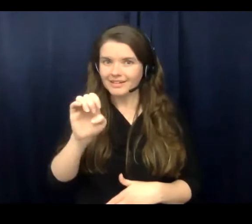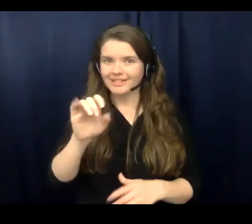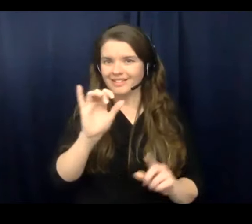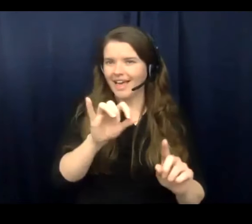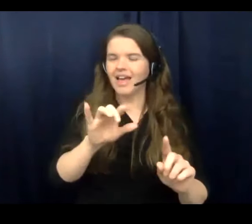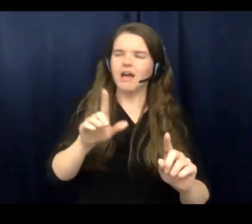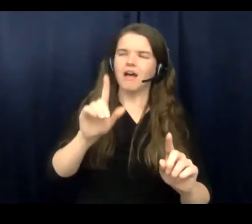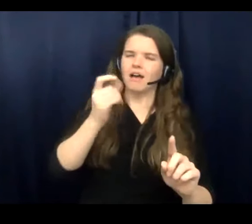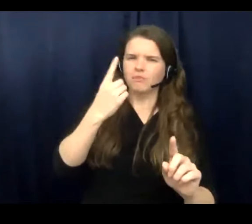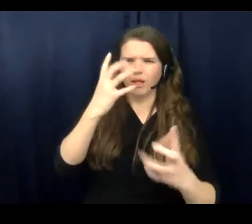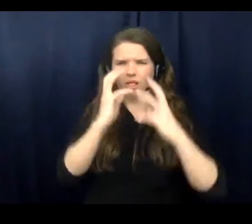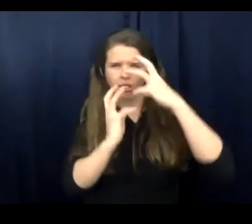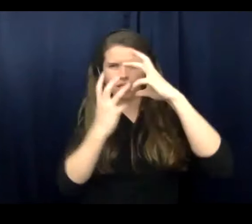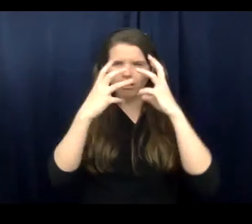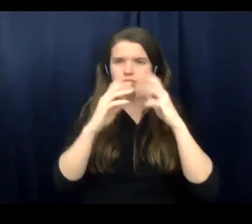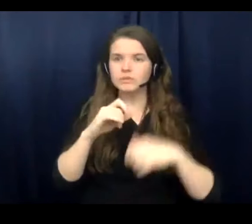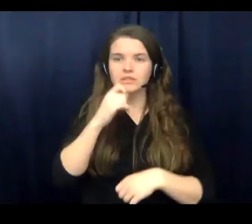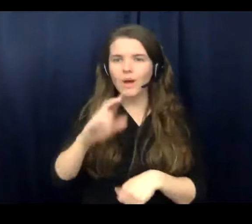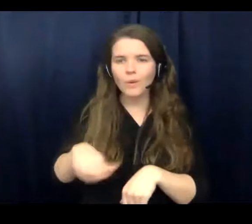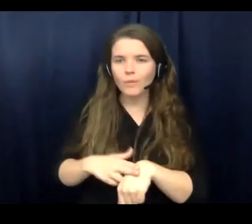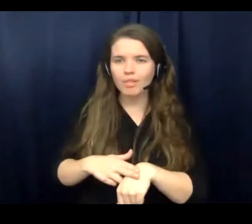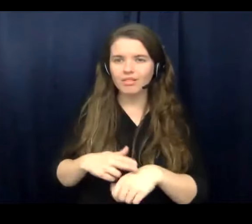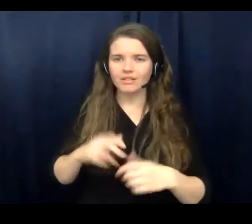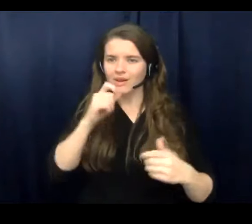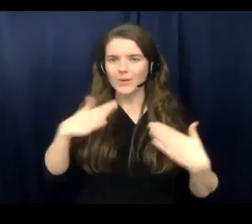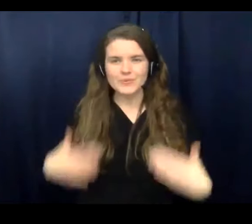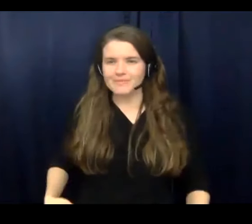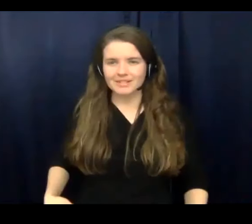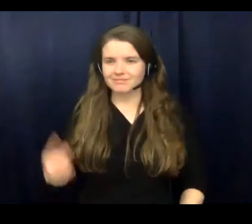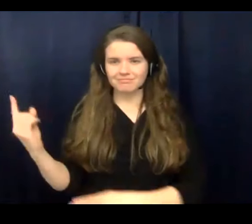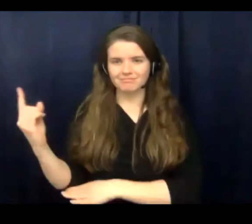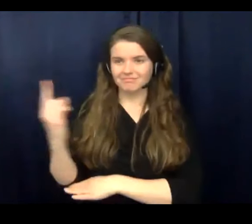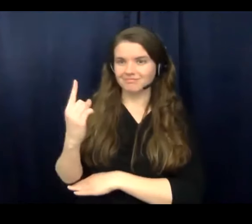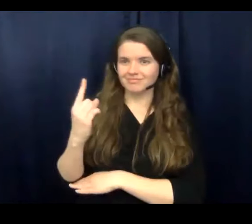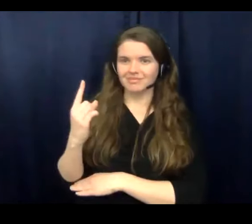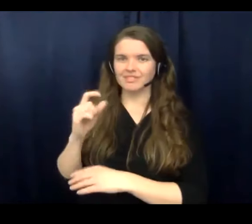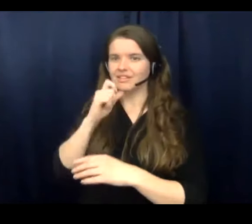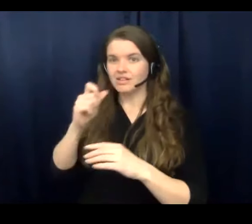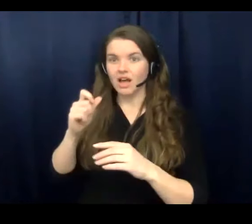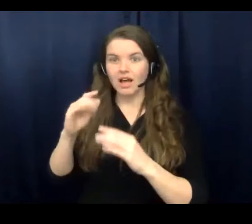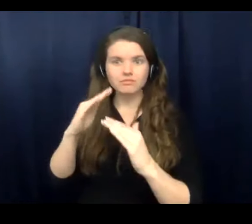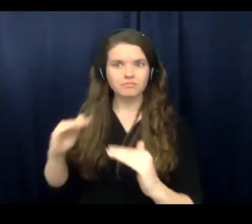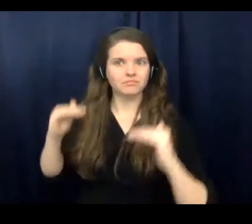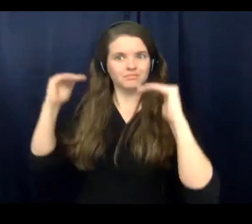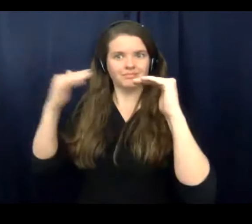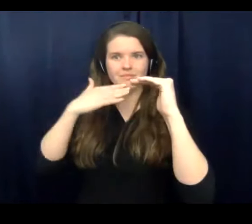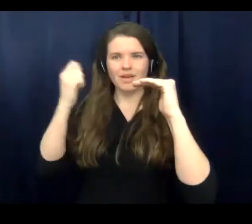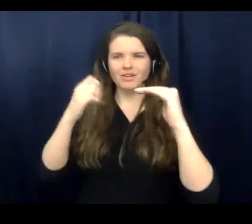they're grotesque. They're not normal. They're not human. They're not a glorified body. It's almost a decayed